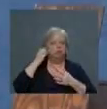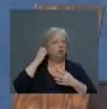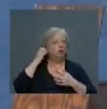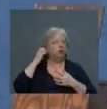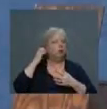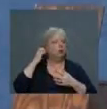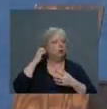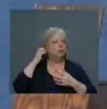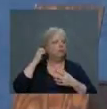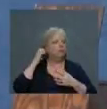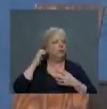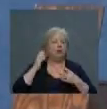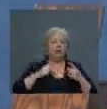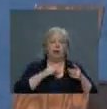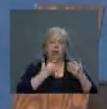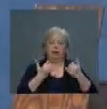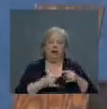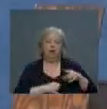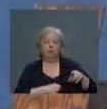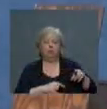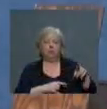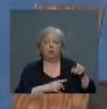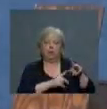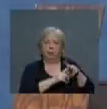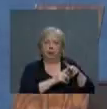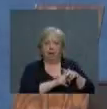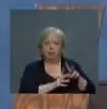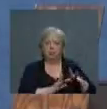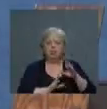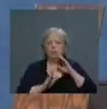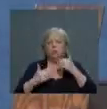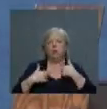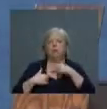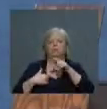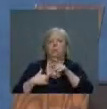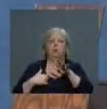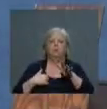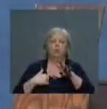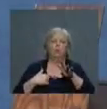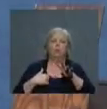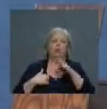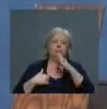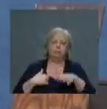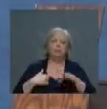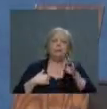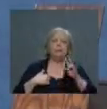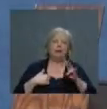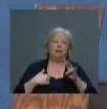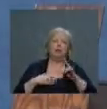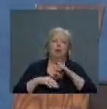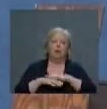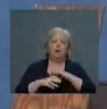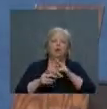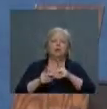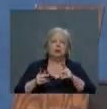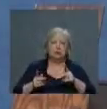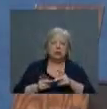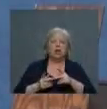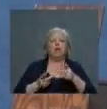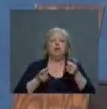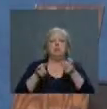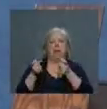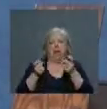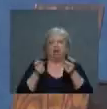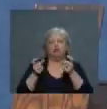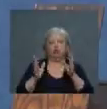are committed to offer, they are going to have 24/7 on-site management on the property.